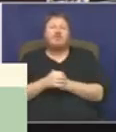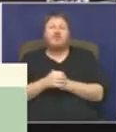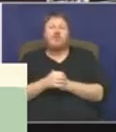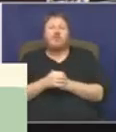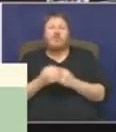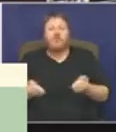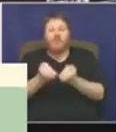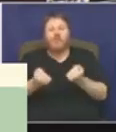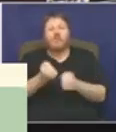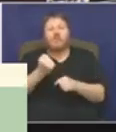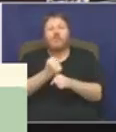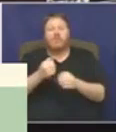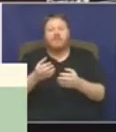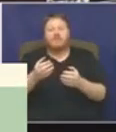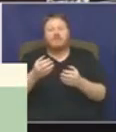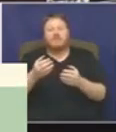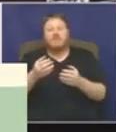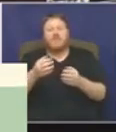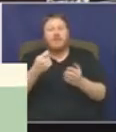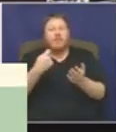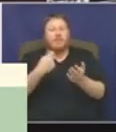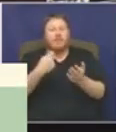being made to secure land for relocation.